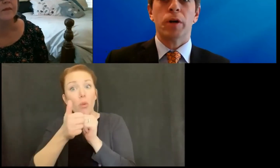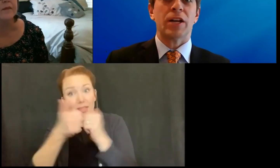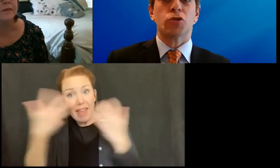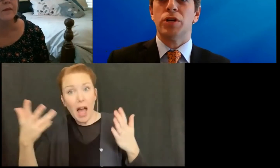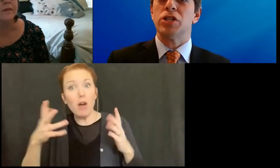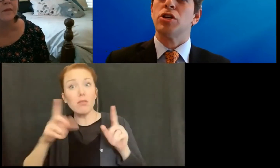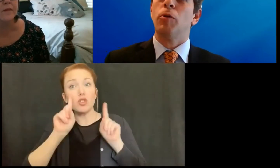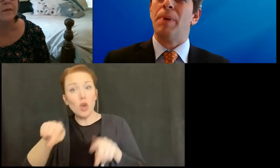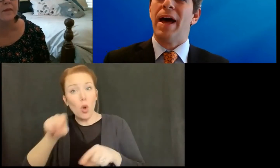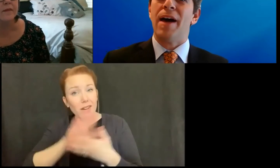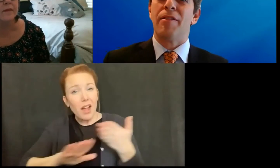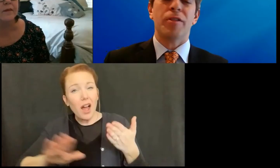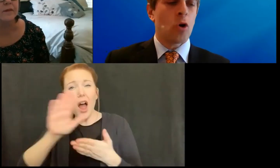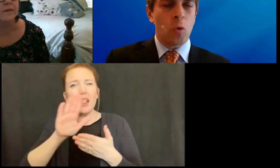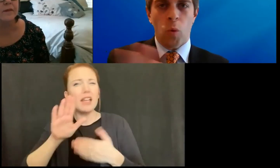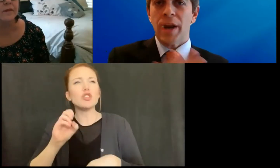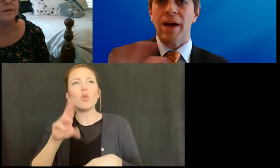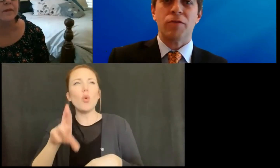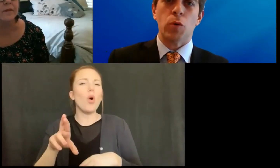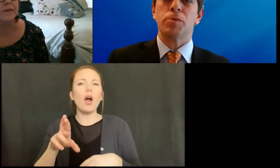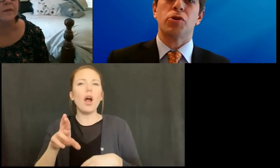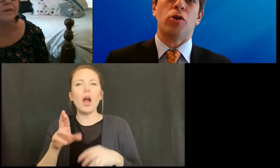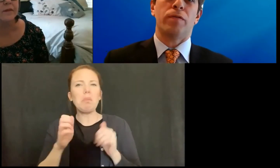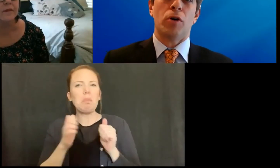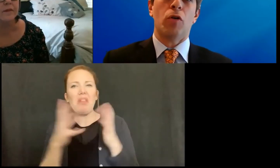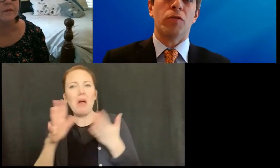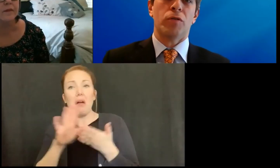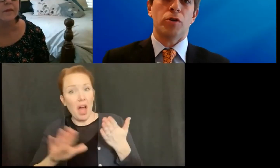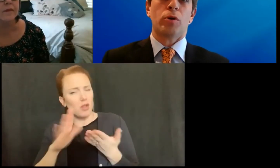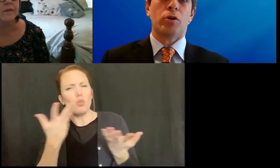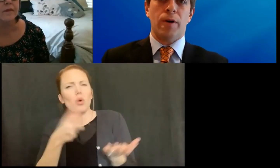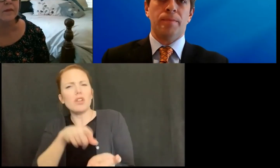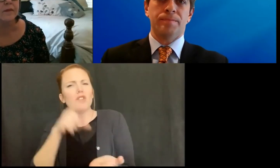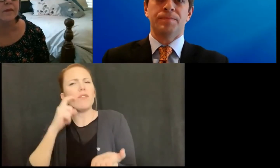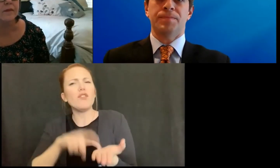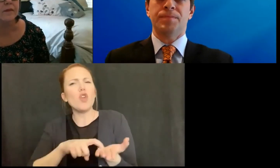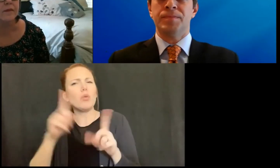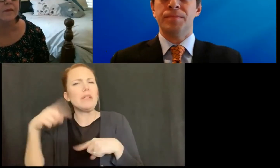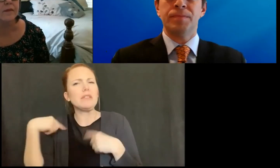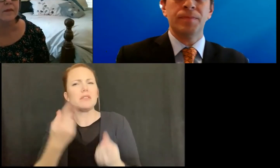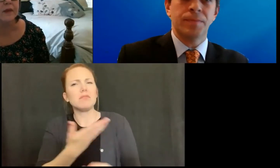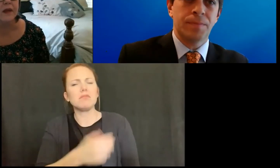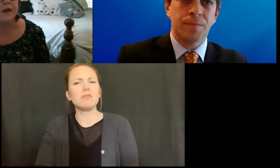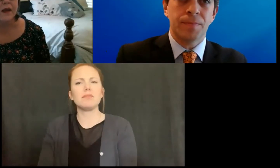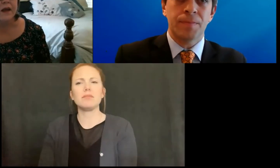or going that traditional path? What have you observed over your career?